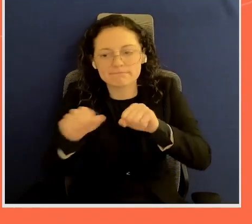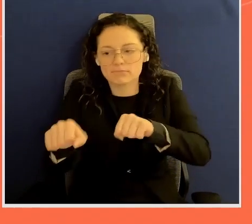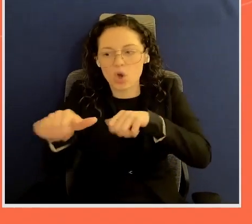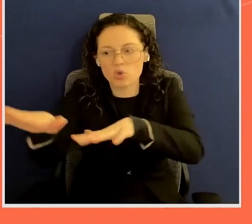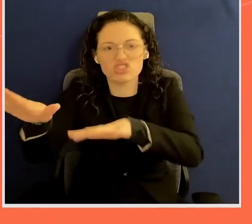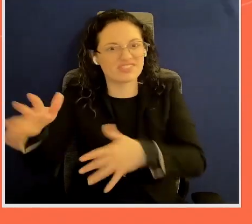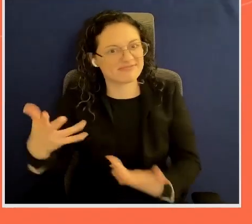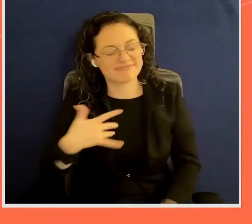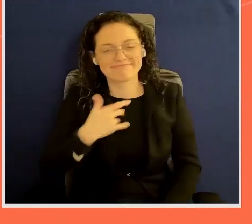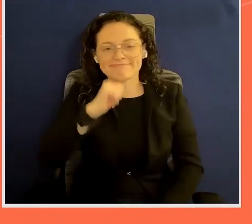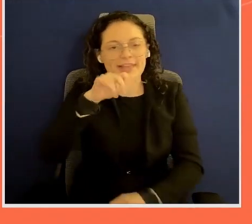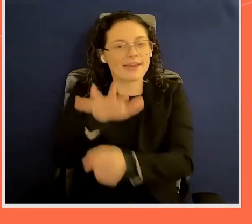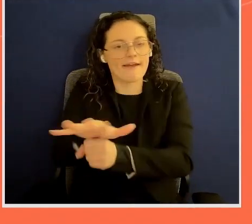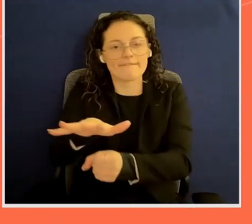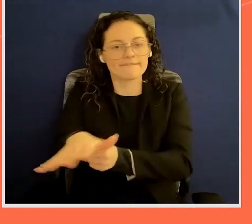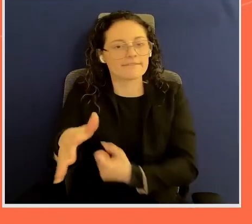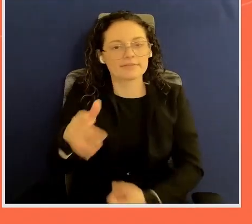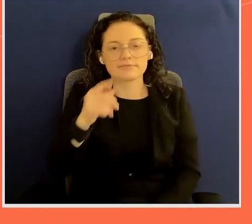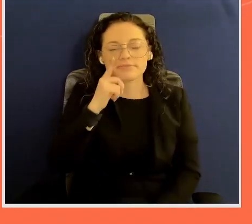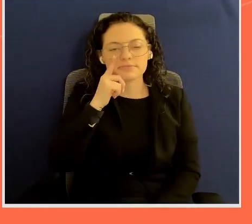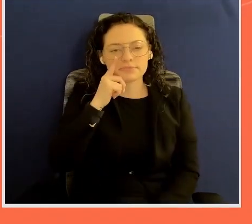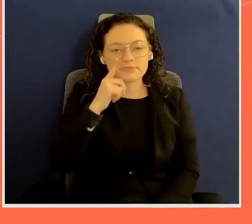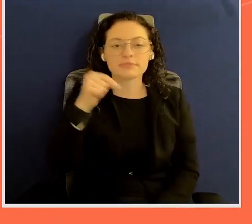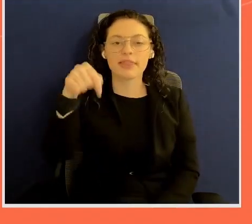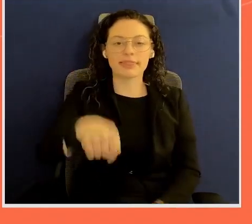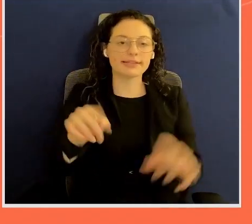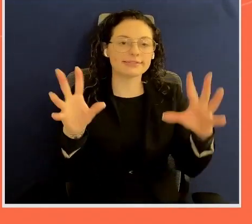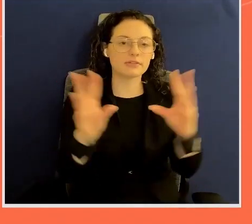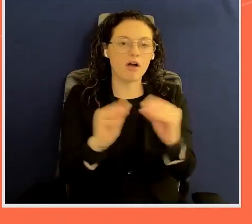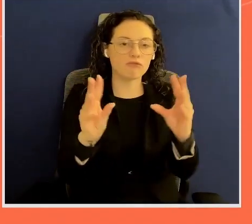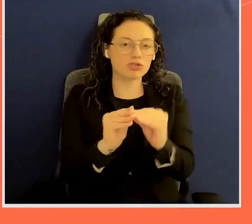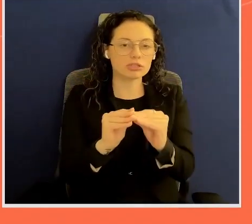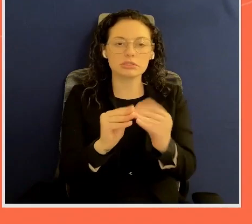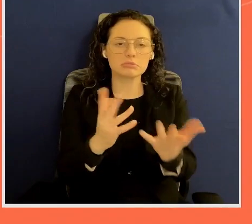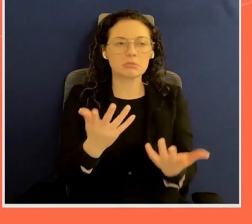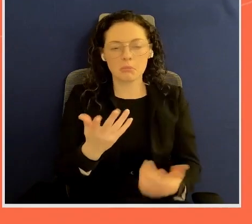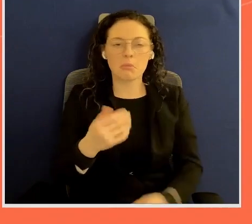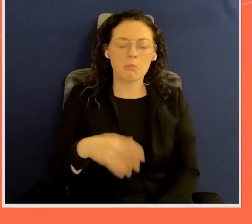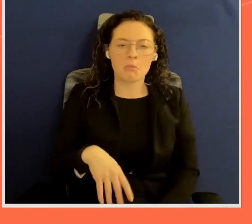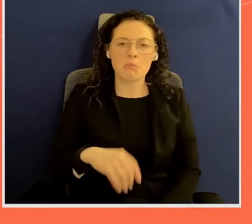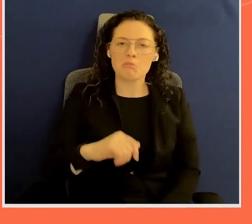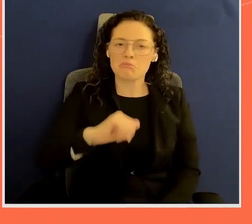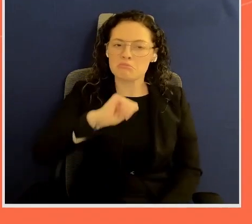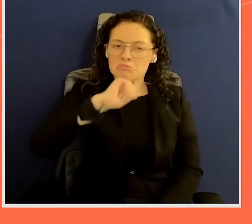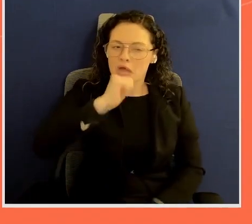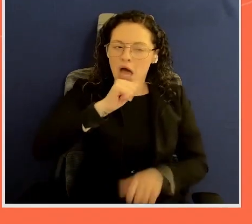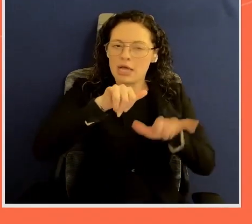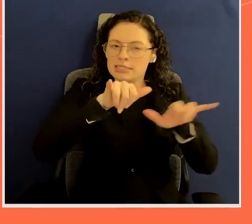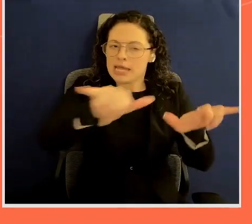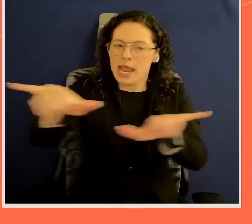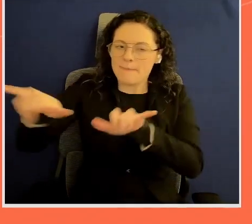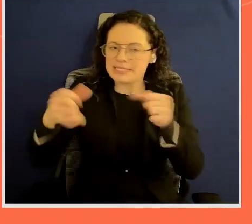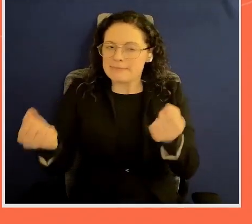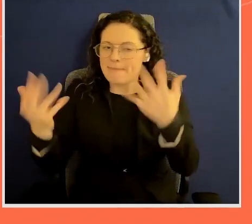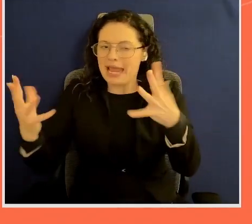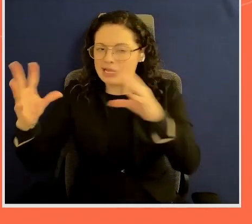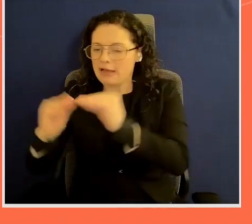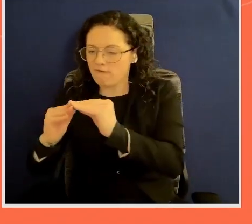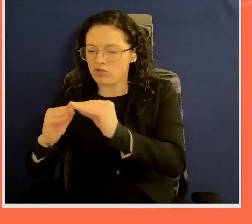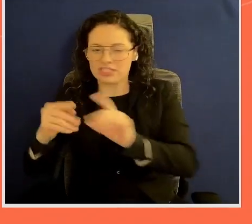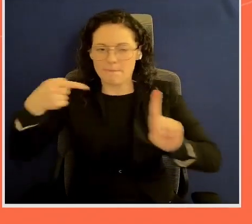pursue recovery from COVID-19. The past couple of years have exposed the need for Palau to